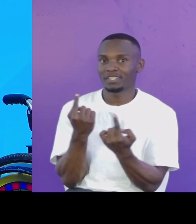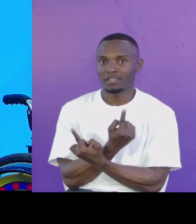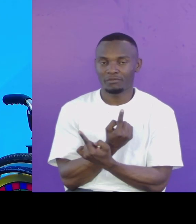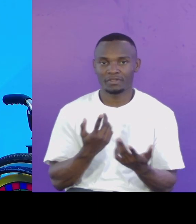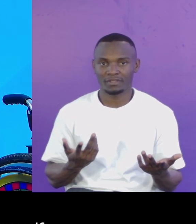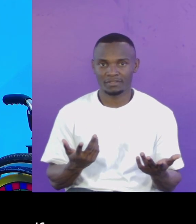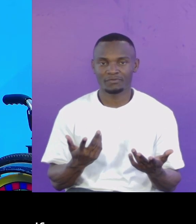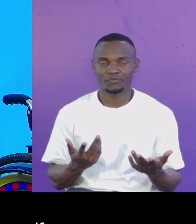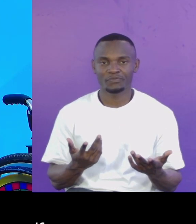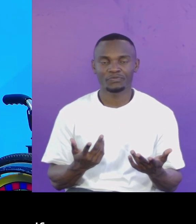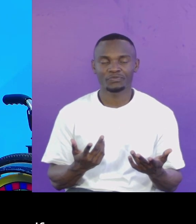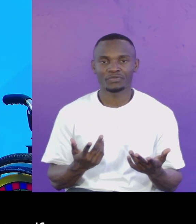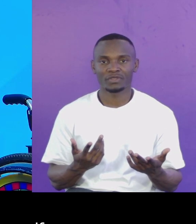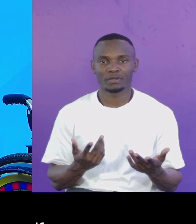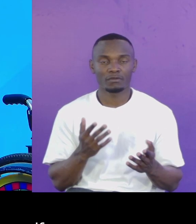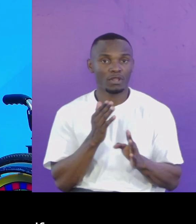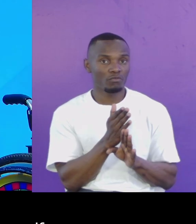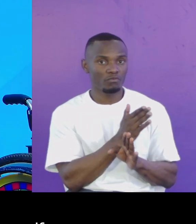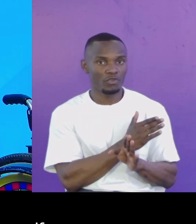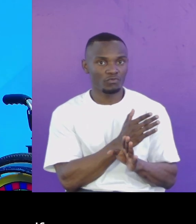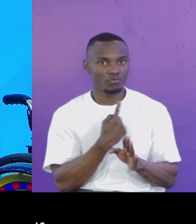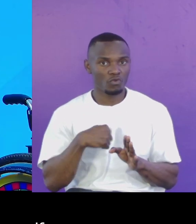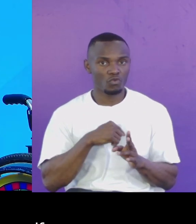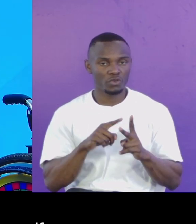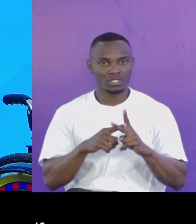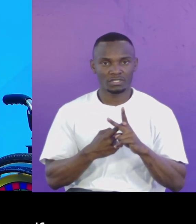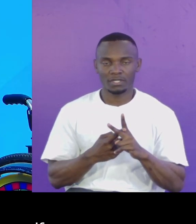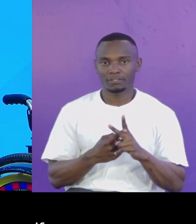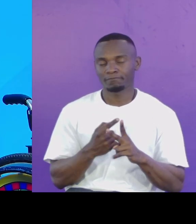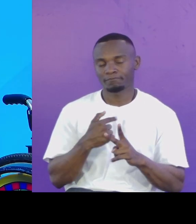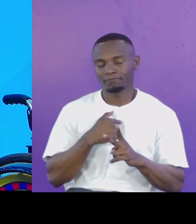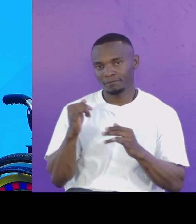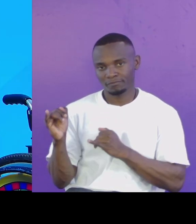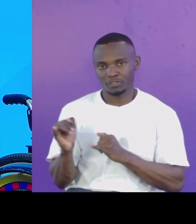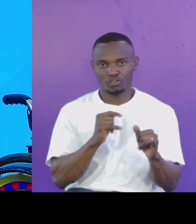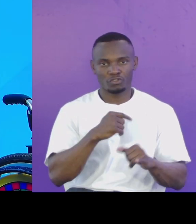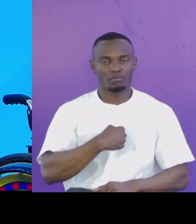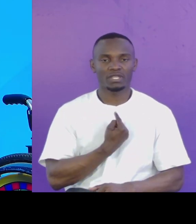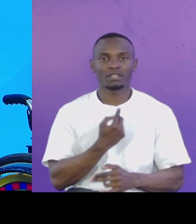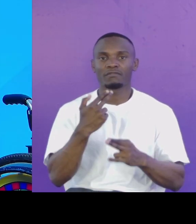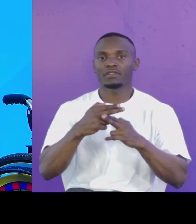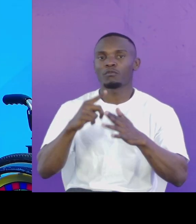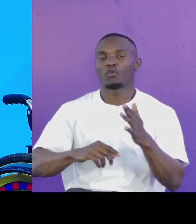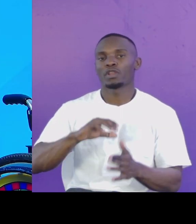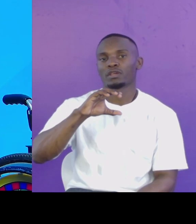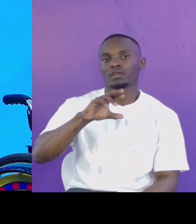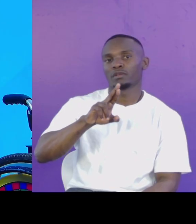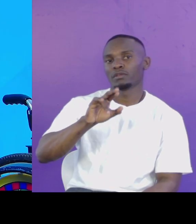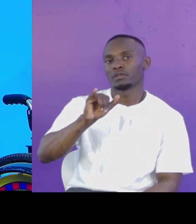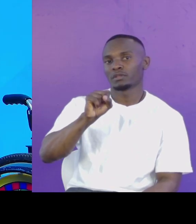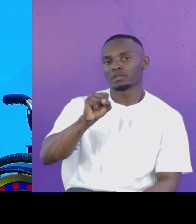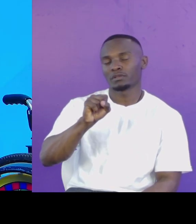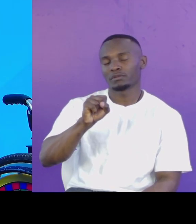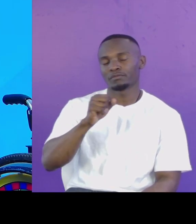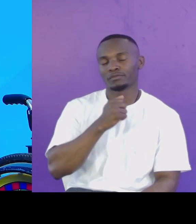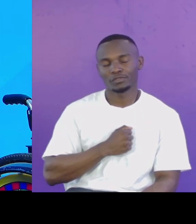different. And just before we start, let me introduce myself. I am Chris Mololo.